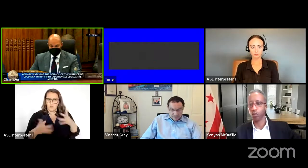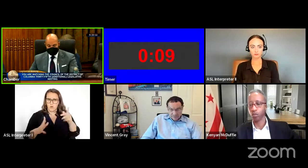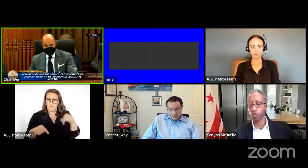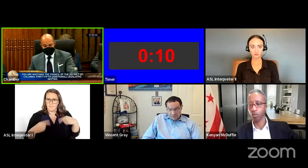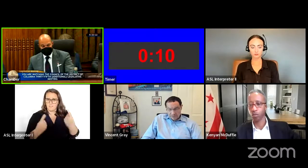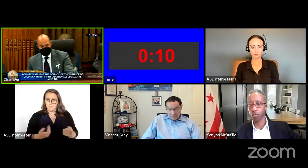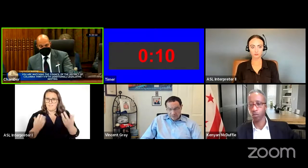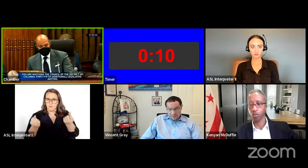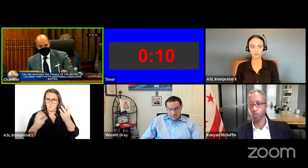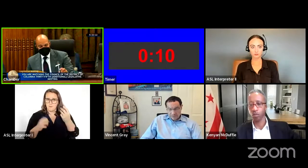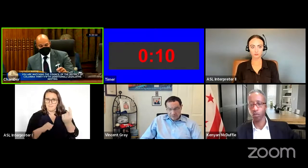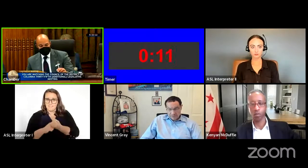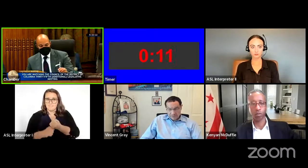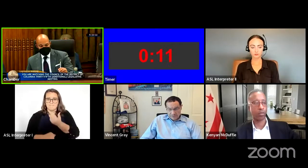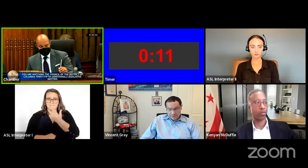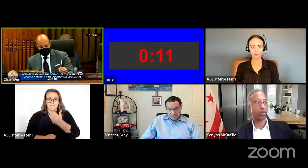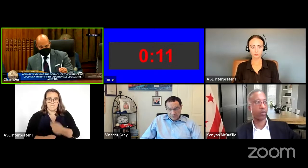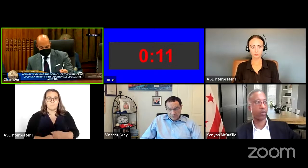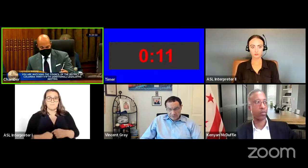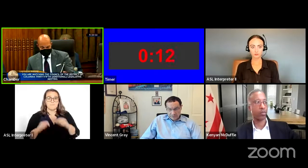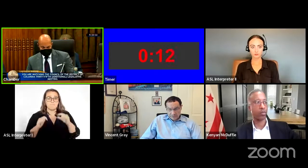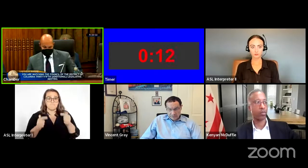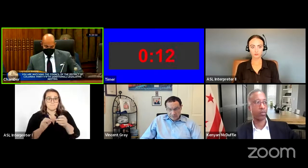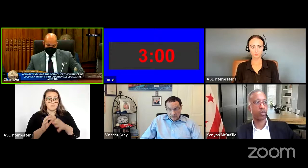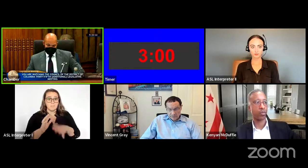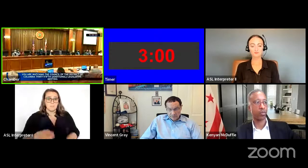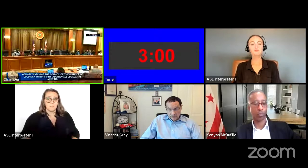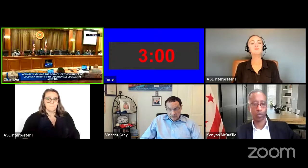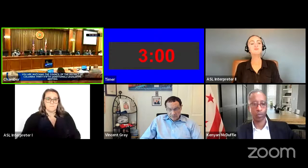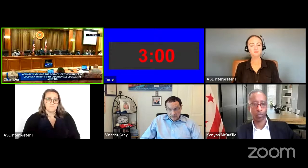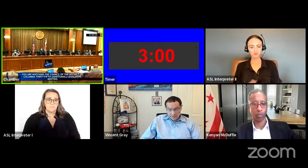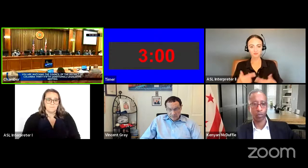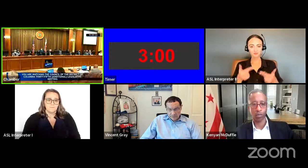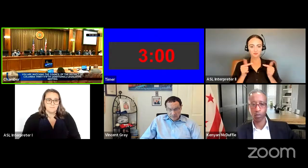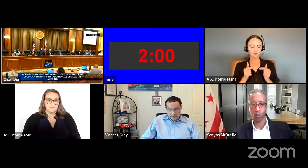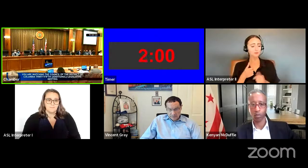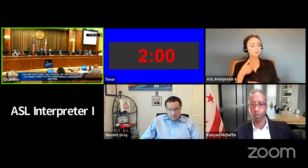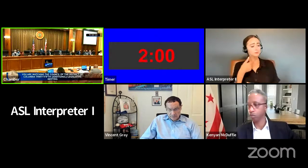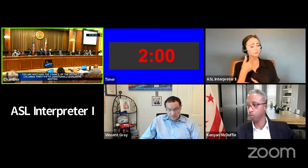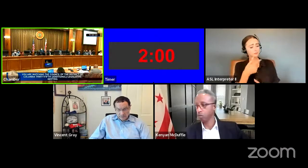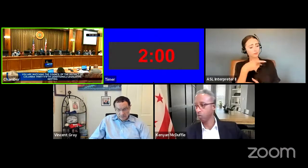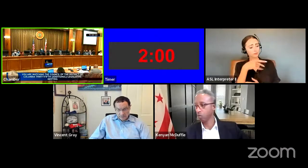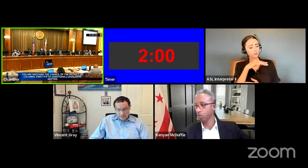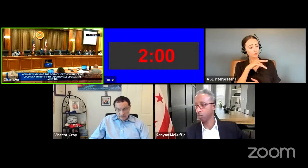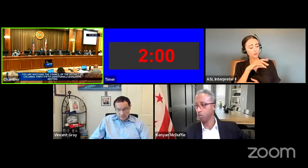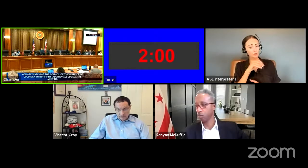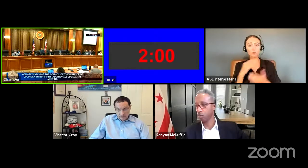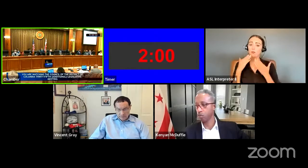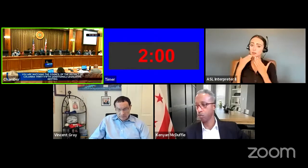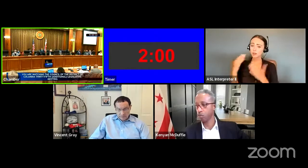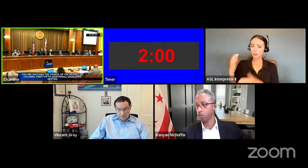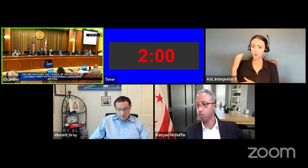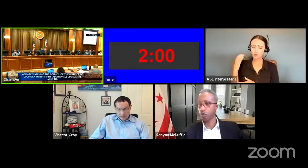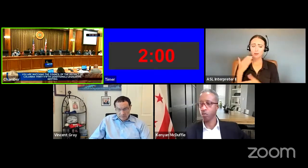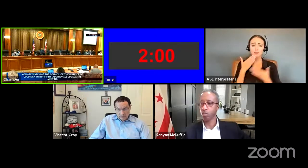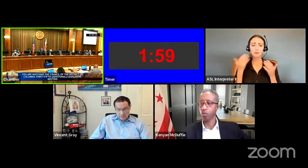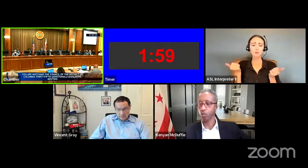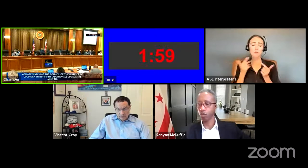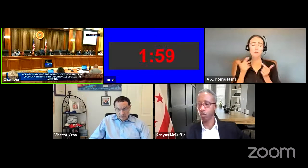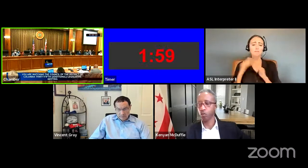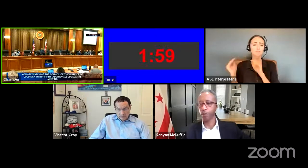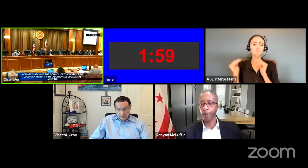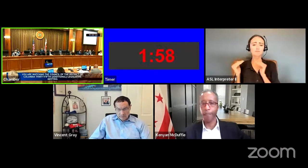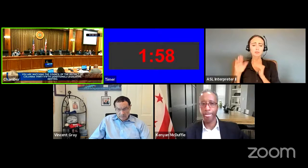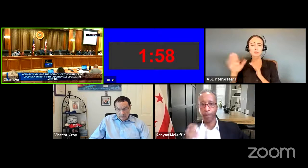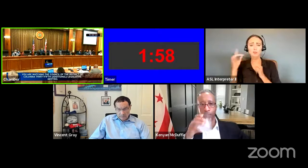Chairman. Thank you, Councilmember. Councilmember Pinto. Thank you, Mr. Chairman. And thank you to all of our colleagues for